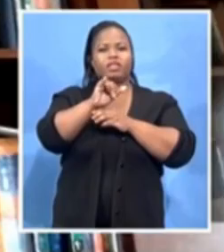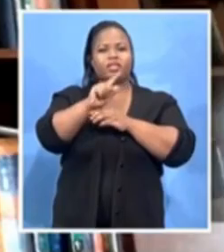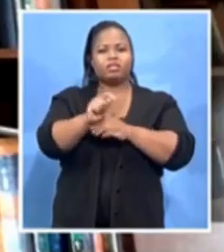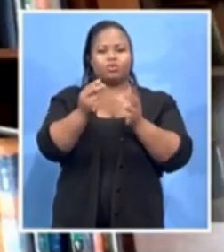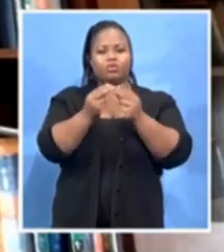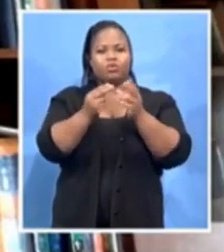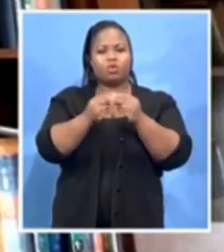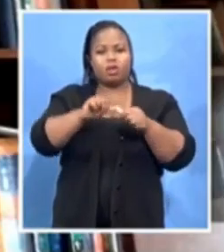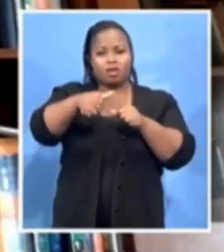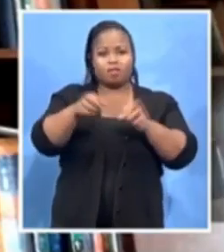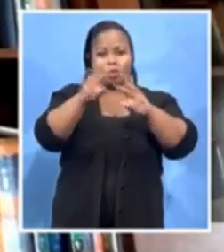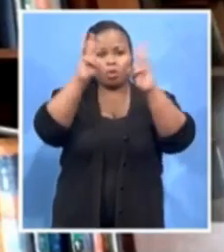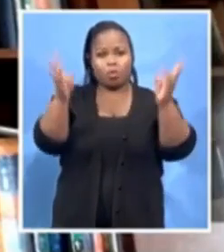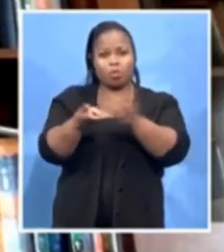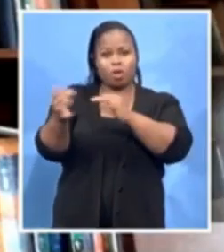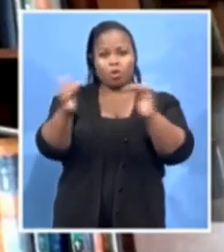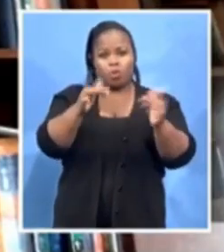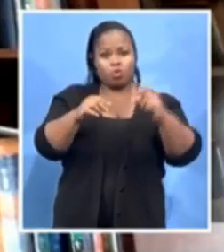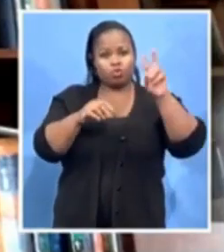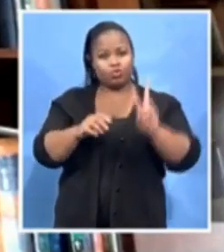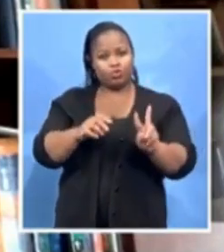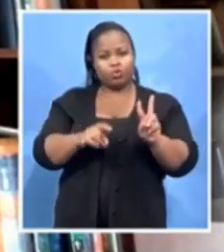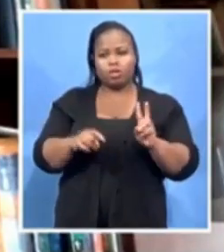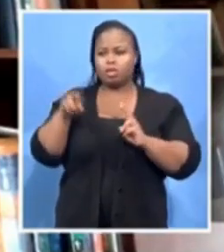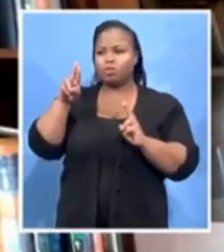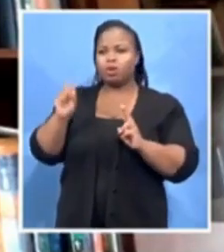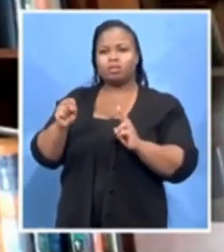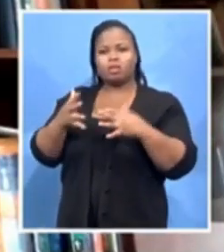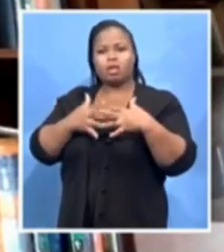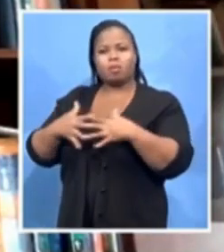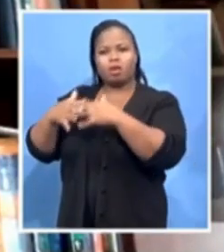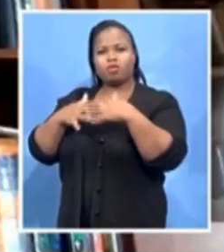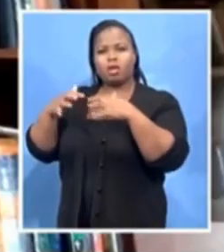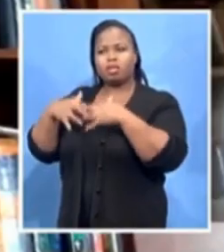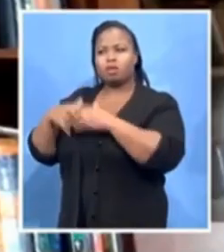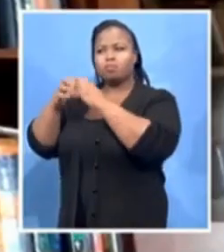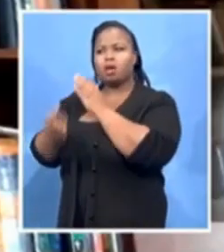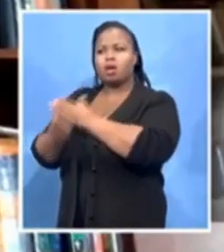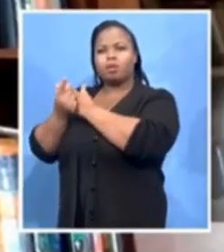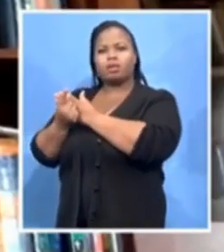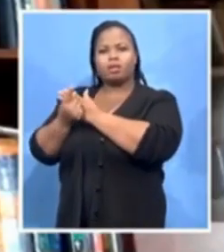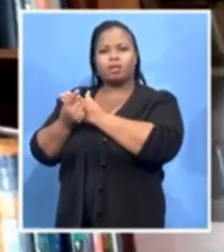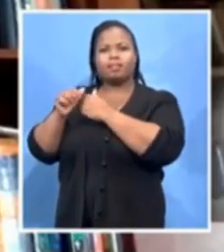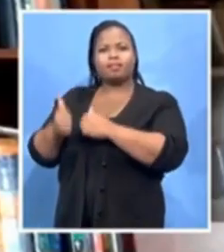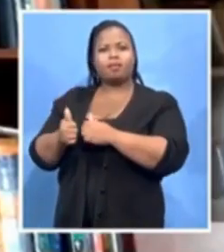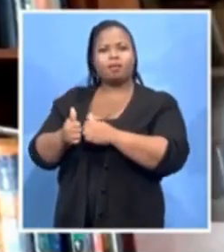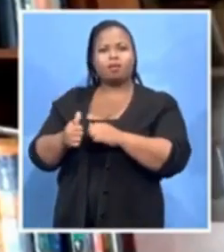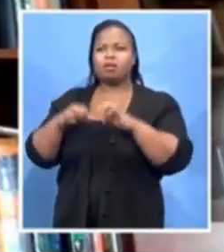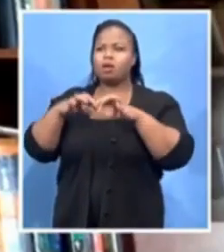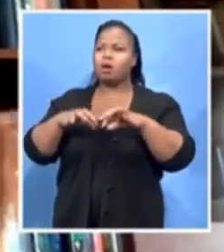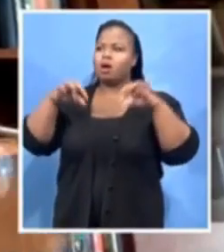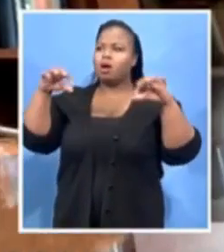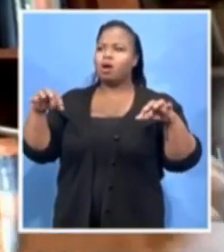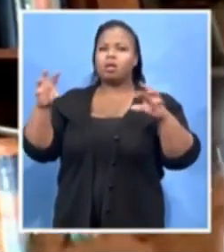emergence of the United States of America, and therefore a bipolar world, so that the world is forced to